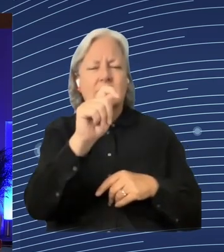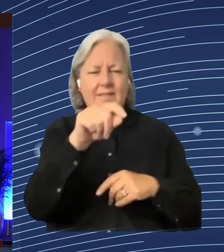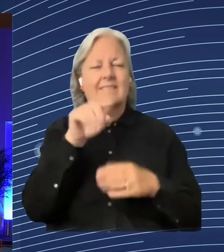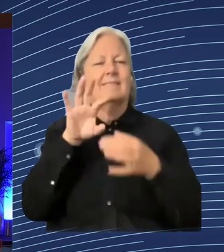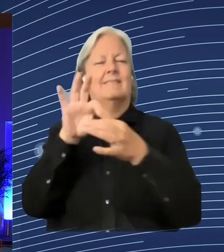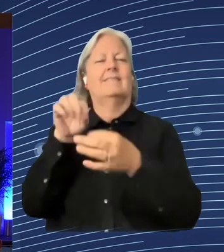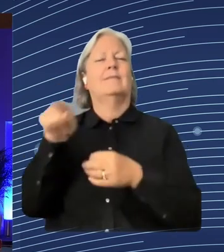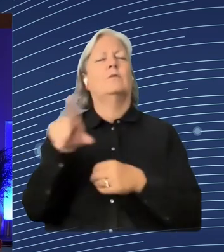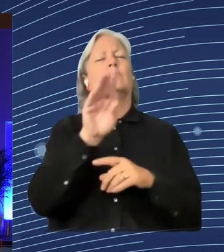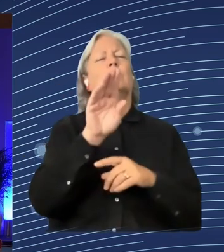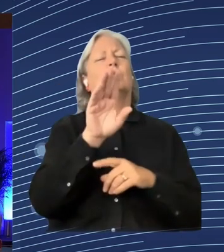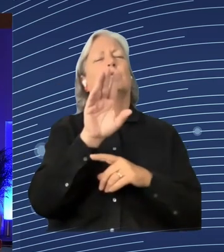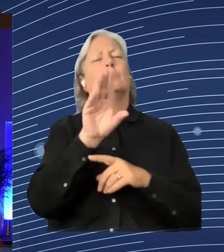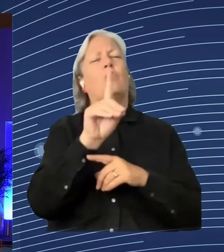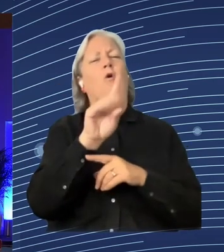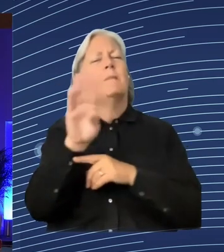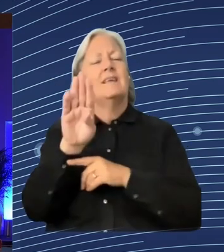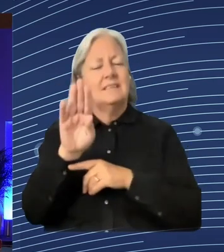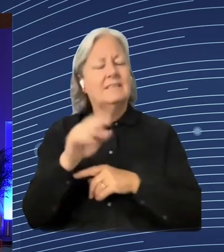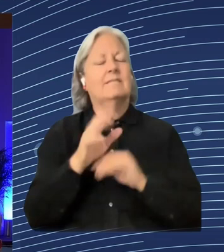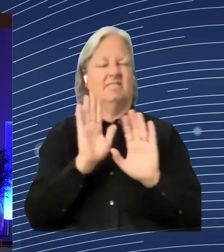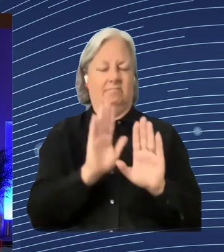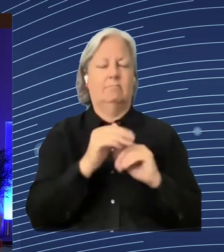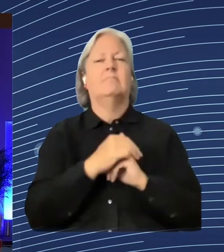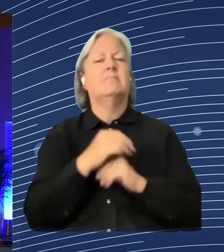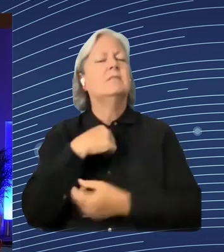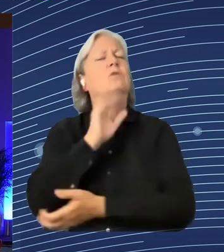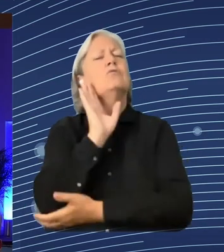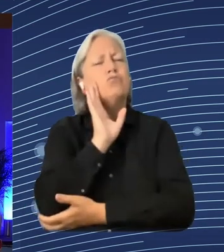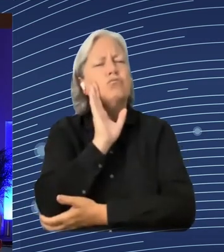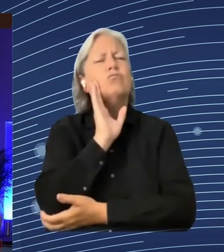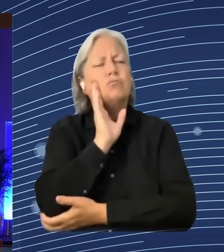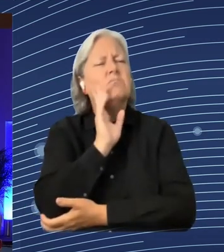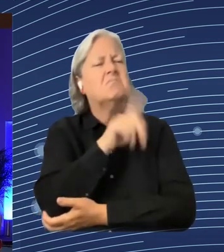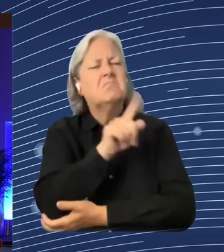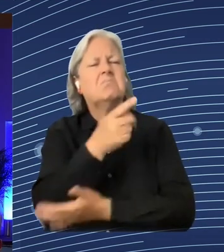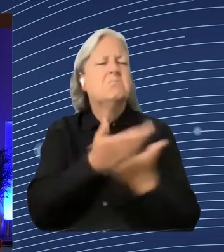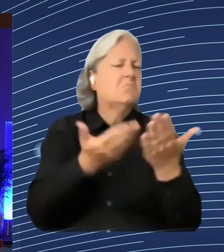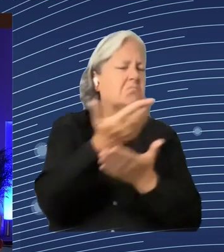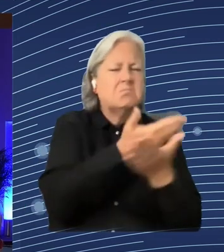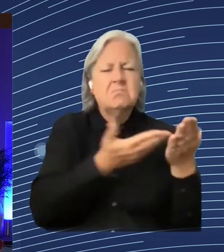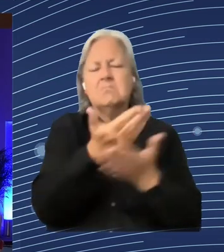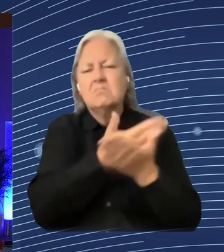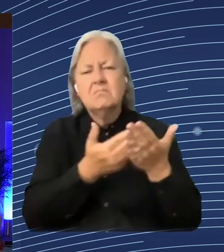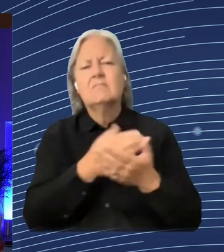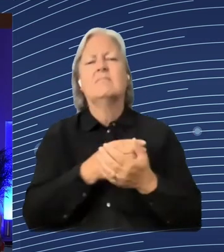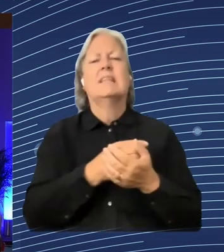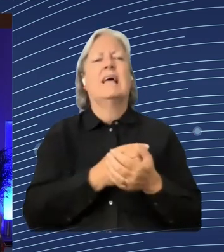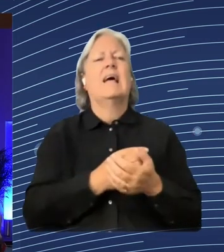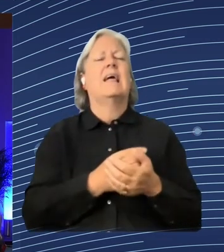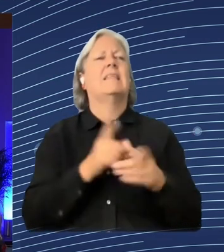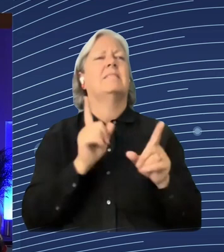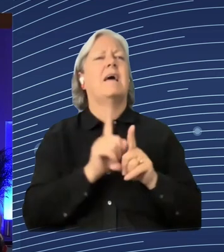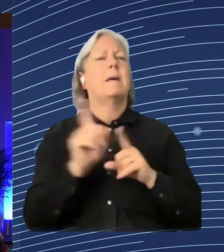I mean, I've been listening to the discussions about enforcement and data mining for years.